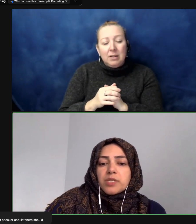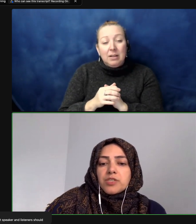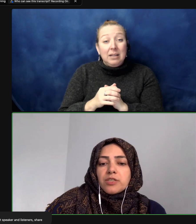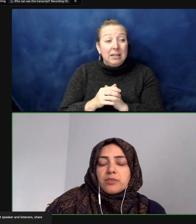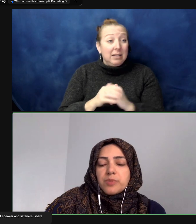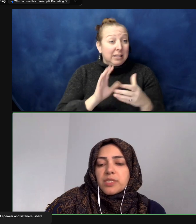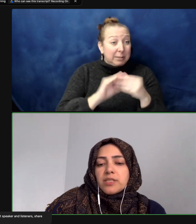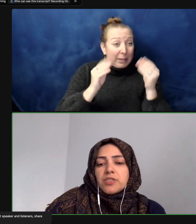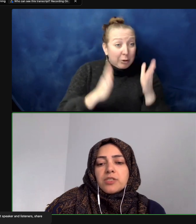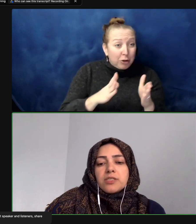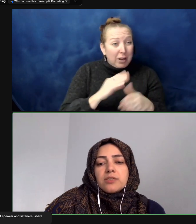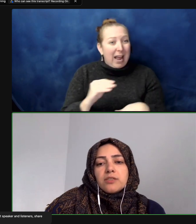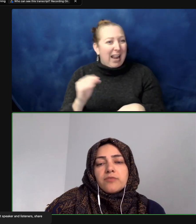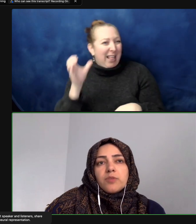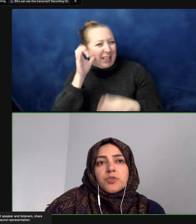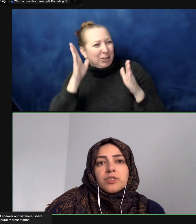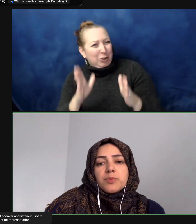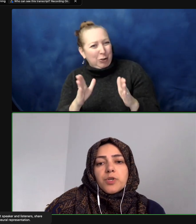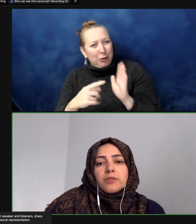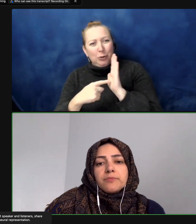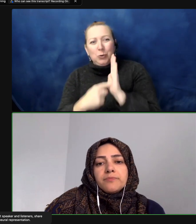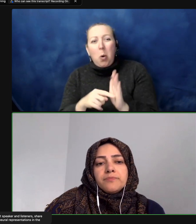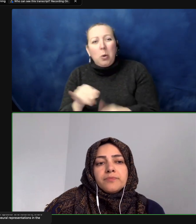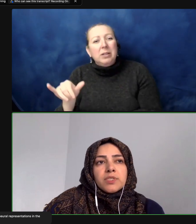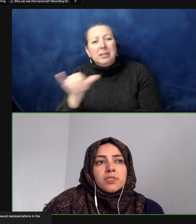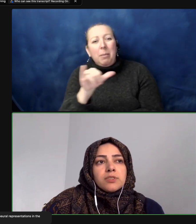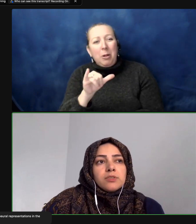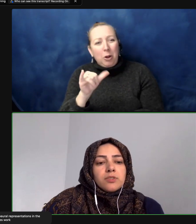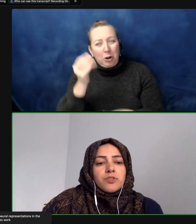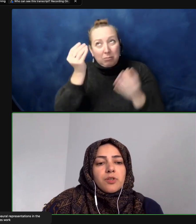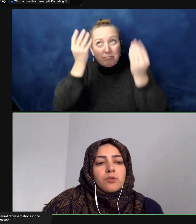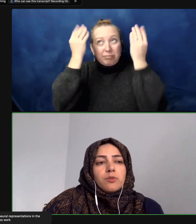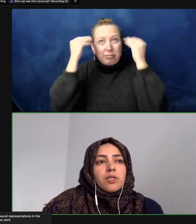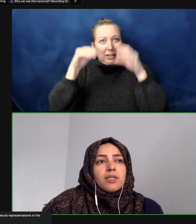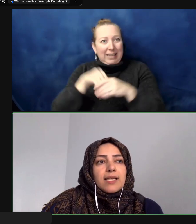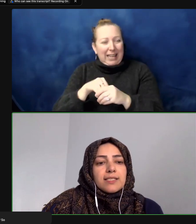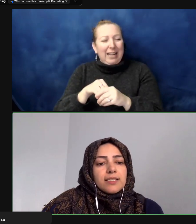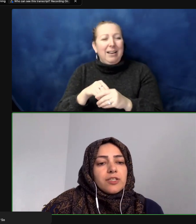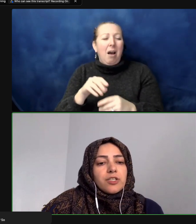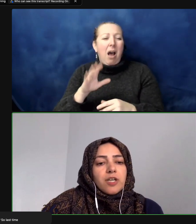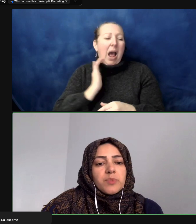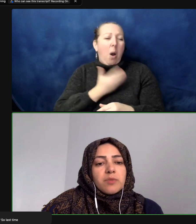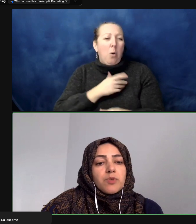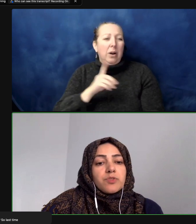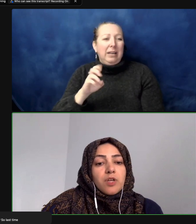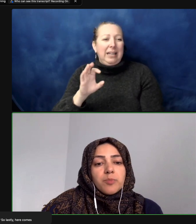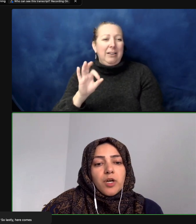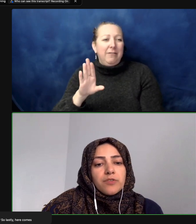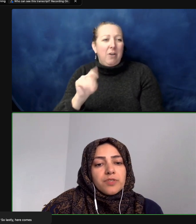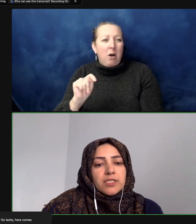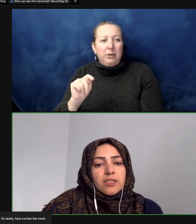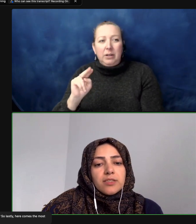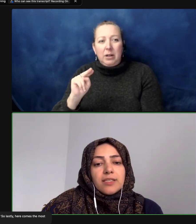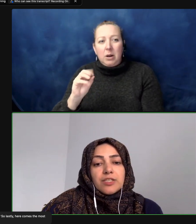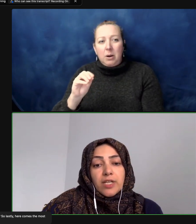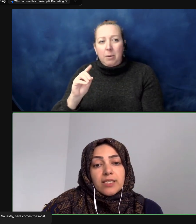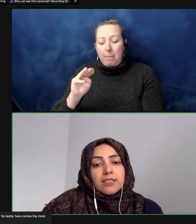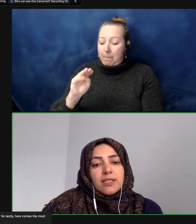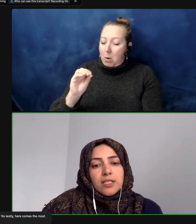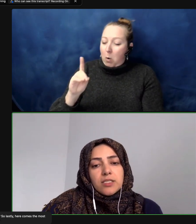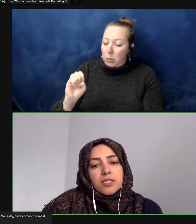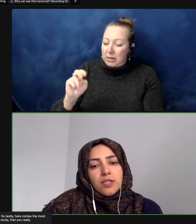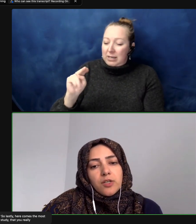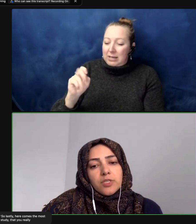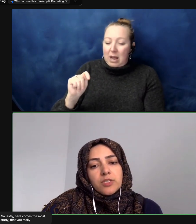neural representations in the default mode network. So lastly, here comes the most novel part of the study that